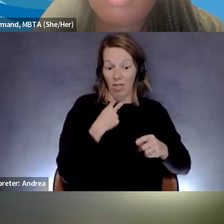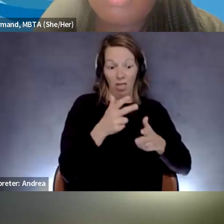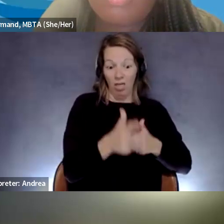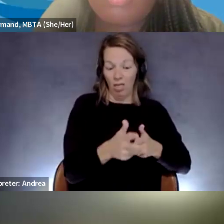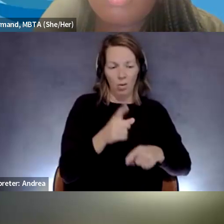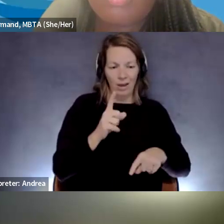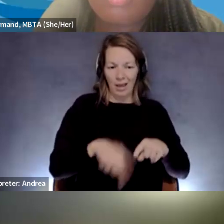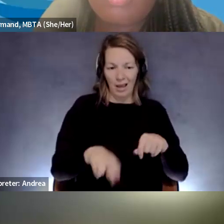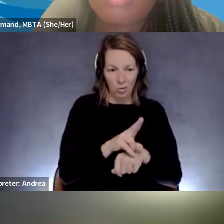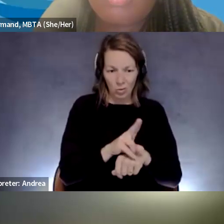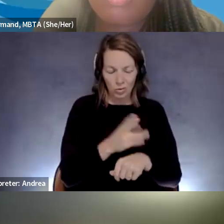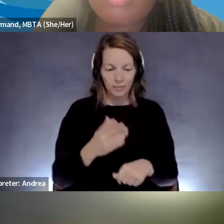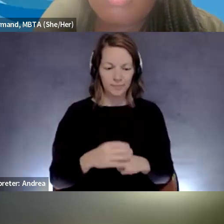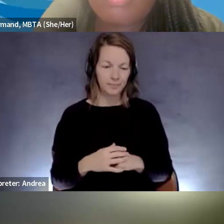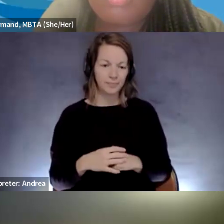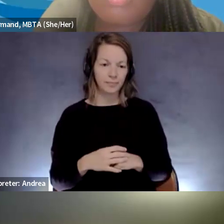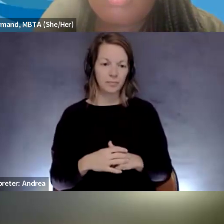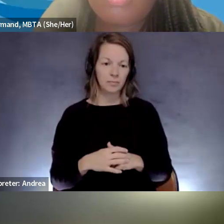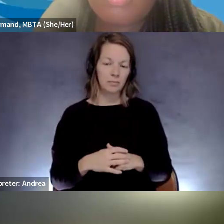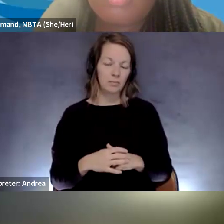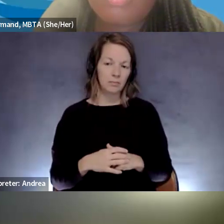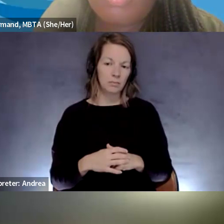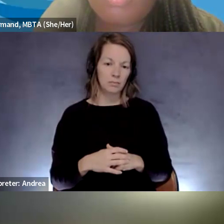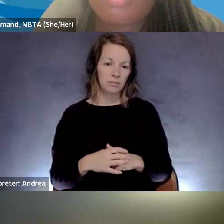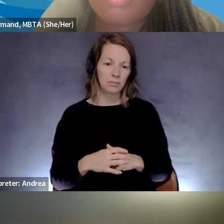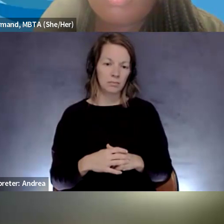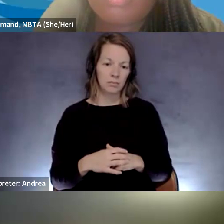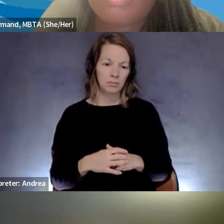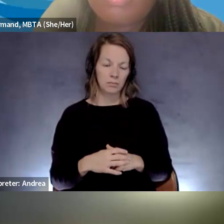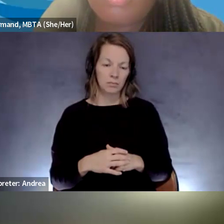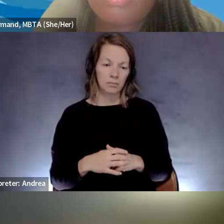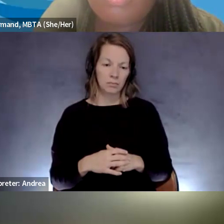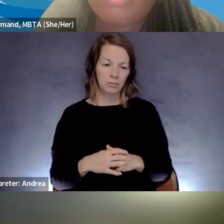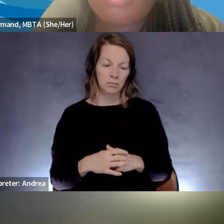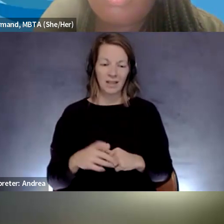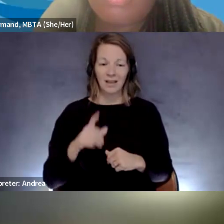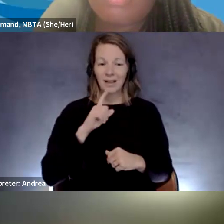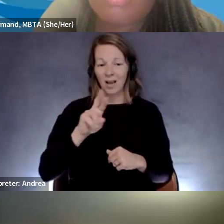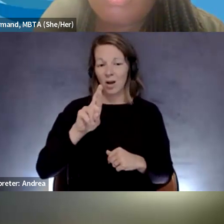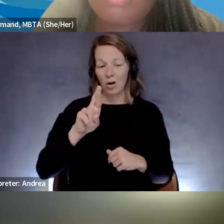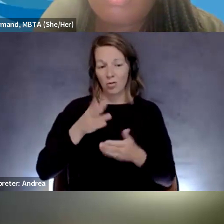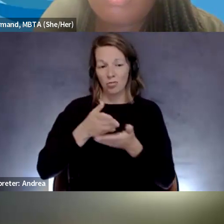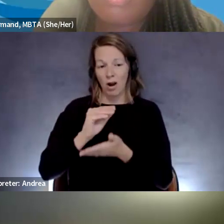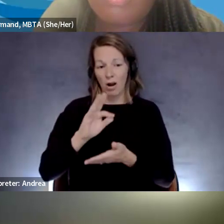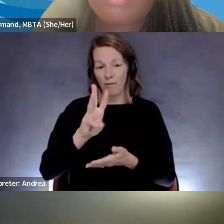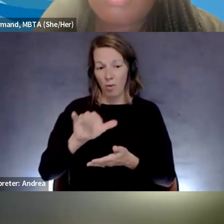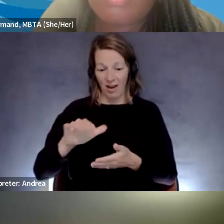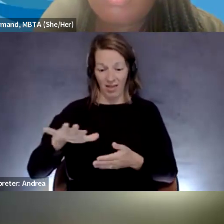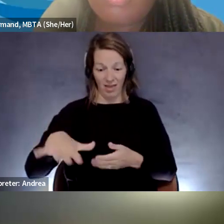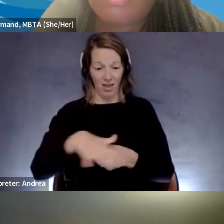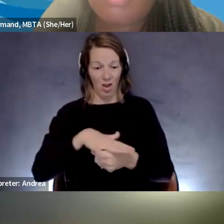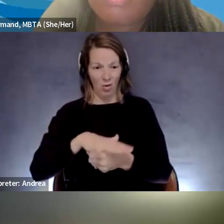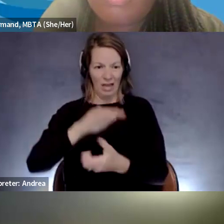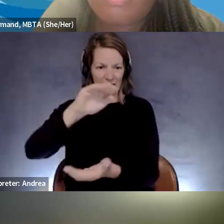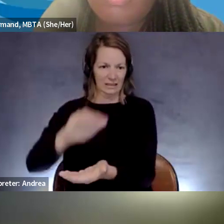major constraint. We also wanted to limit impacts on the right-of-way. So what's nice about this tunnel construction